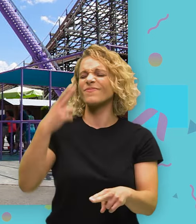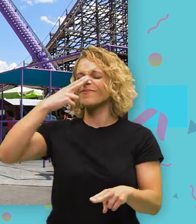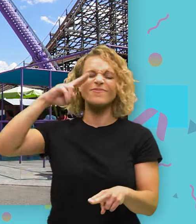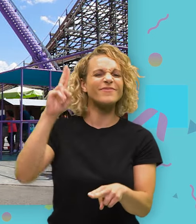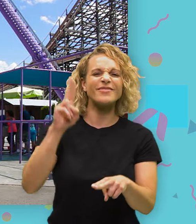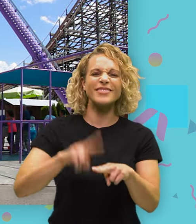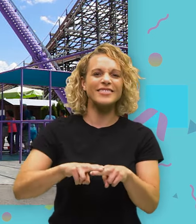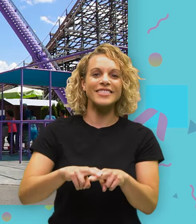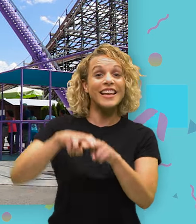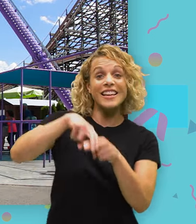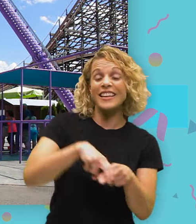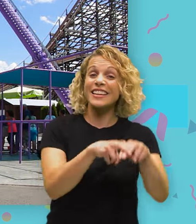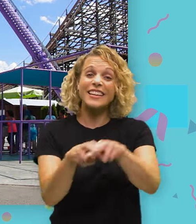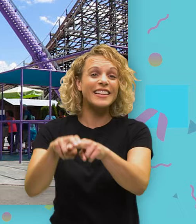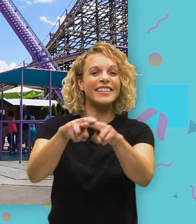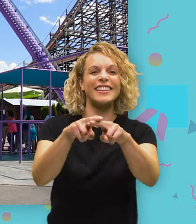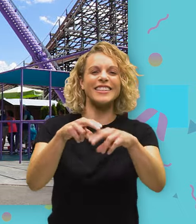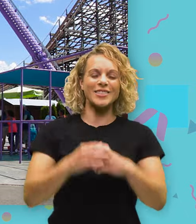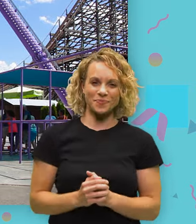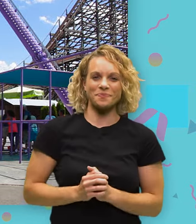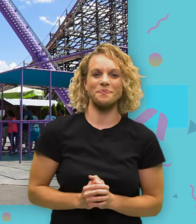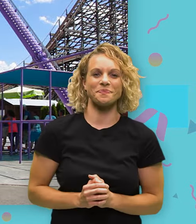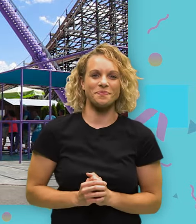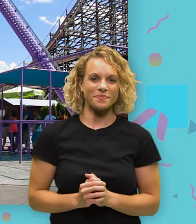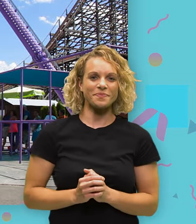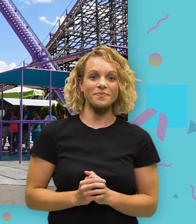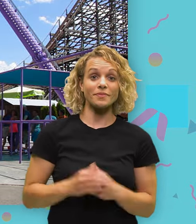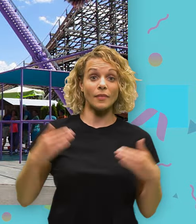I have so much fun. At the theme park,